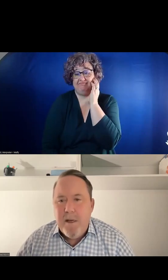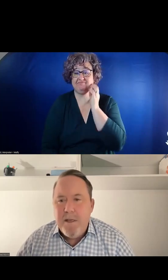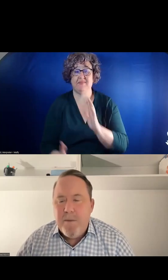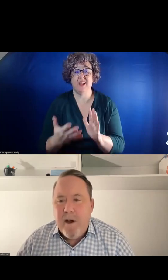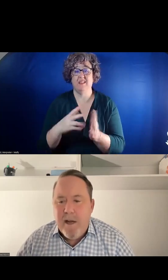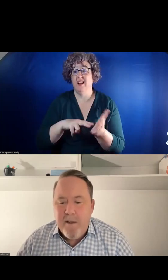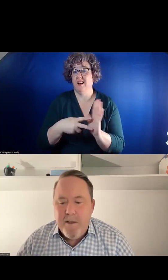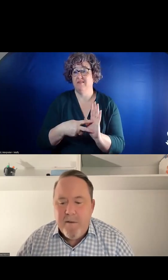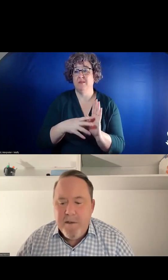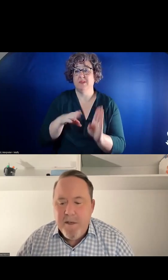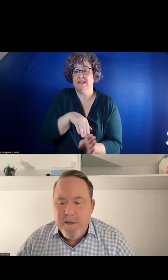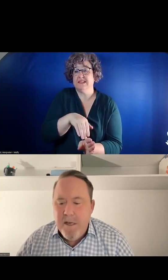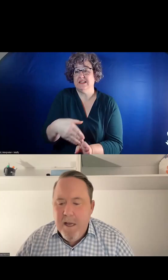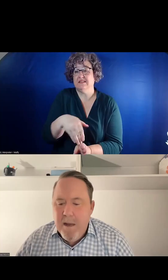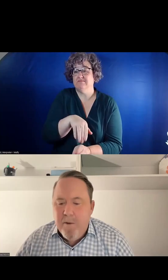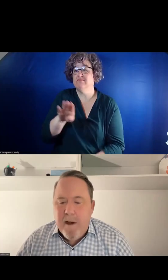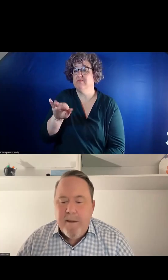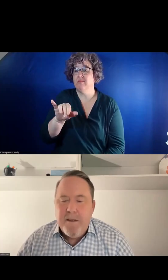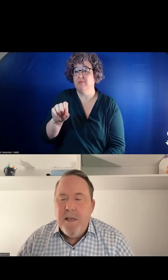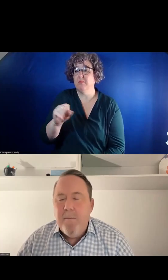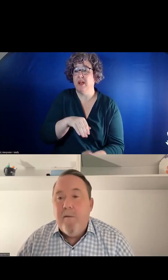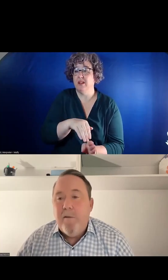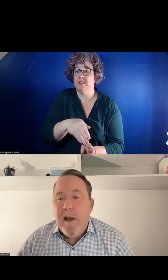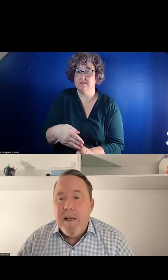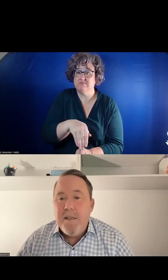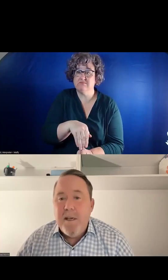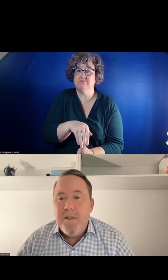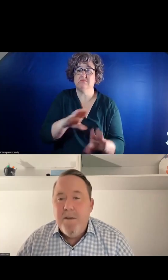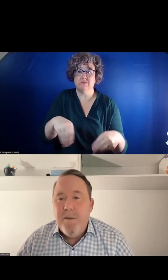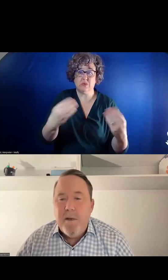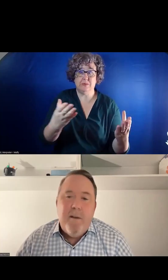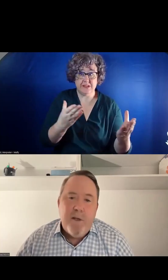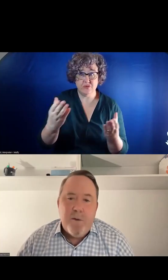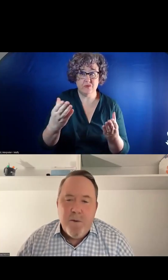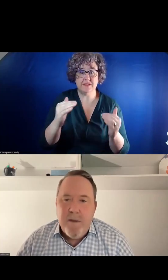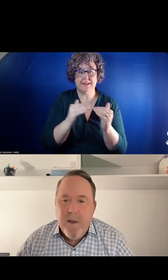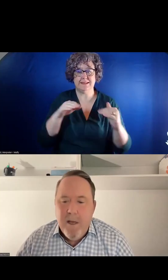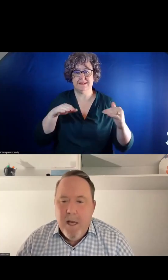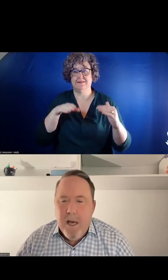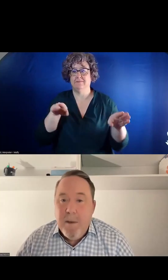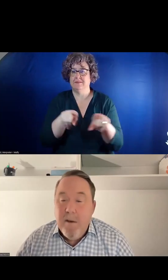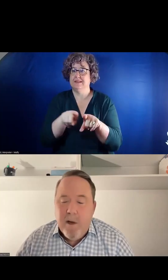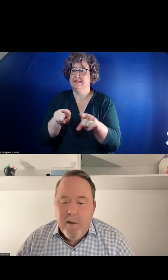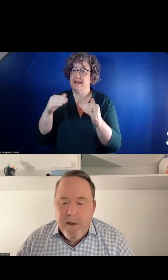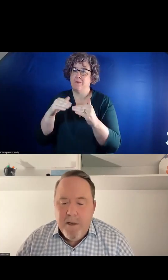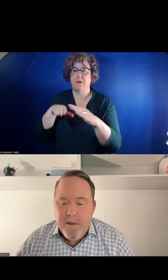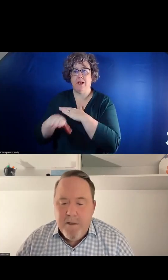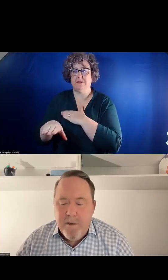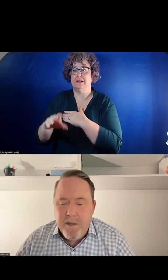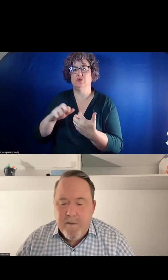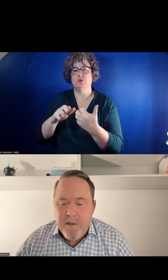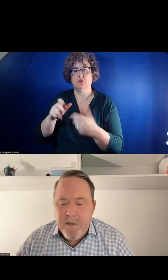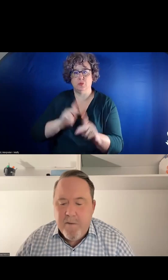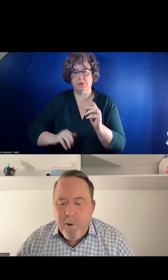bias against providing these services and providing the same level of access to individuals with behavioral health issues